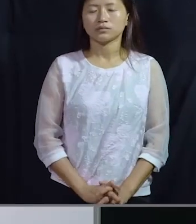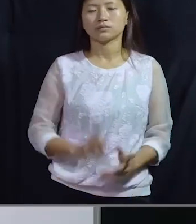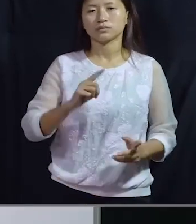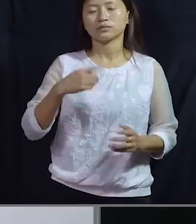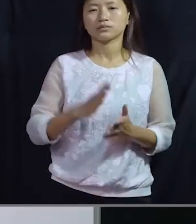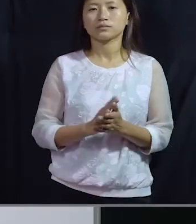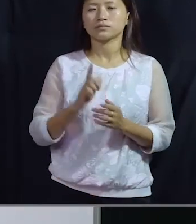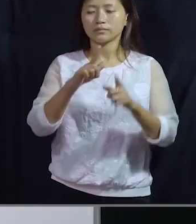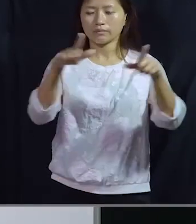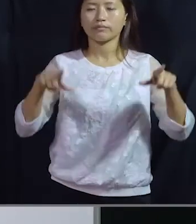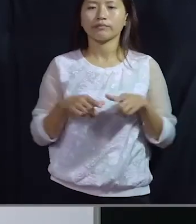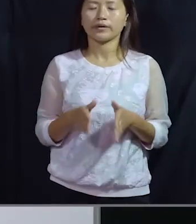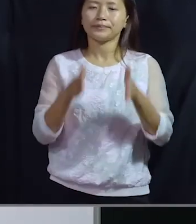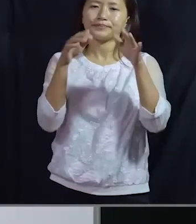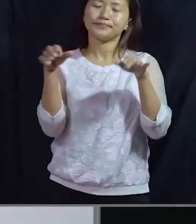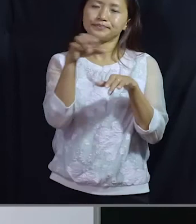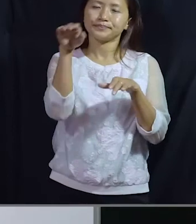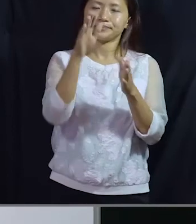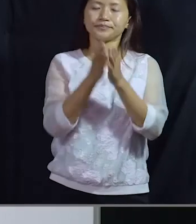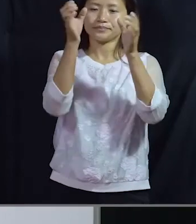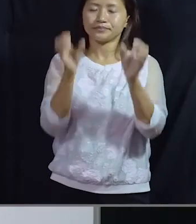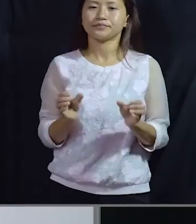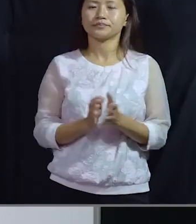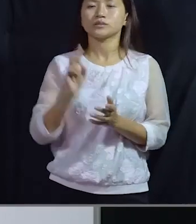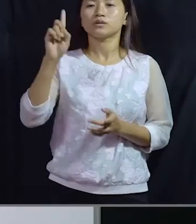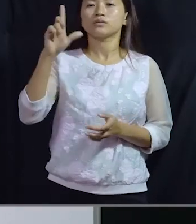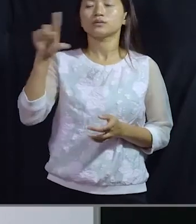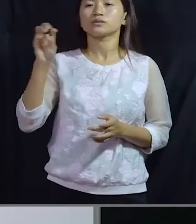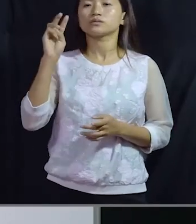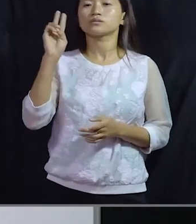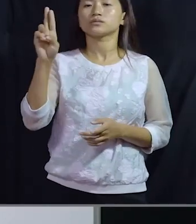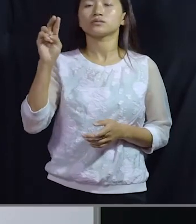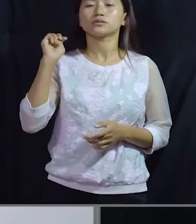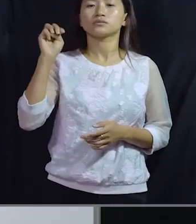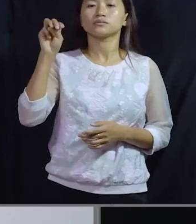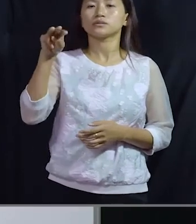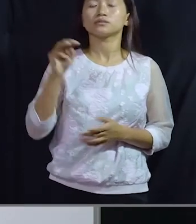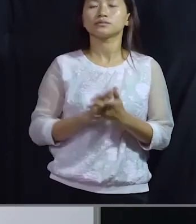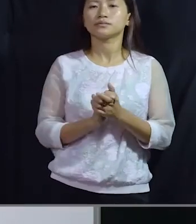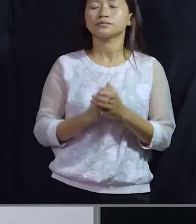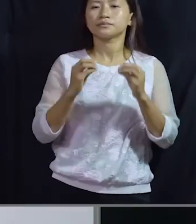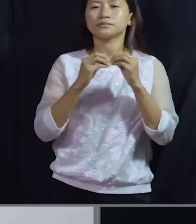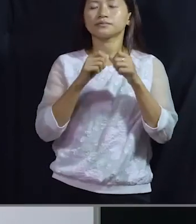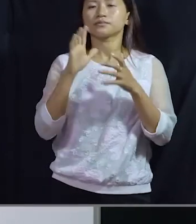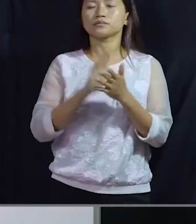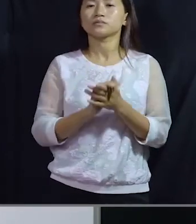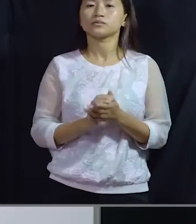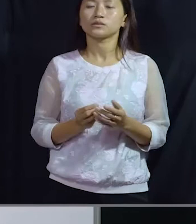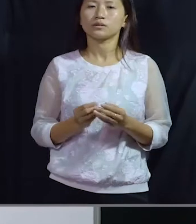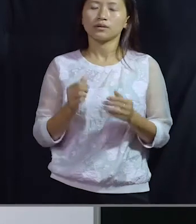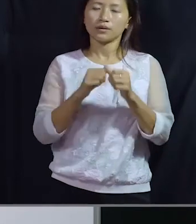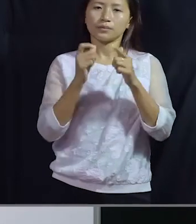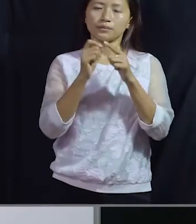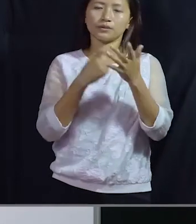Next is land and building. Land and building is 1,20,000 in your balance sheet, but it has been already